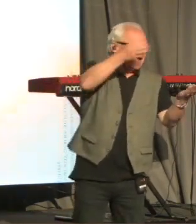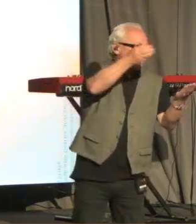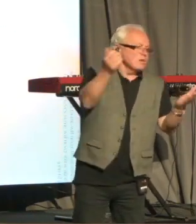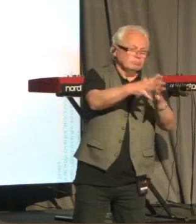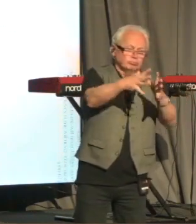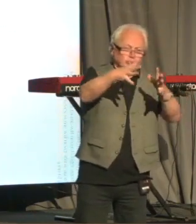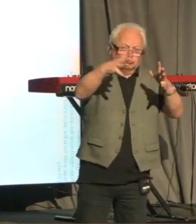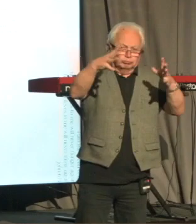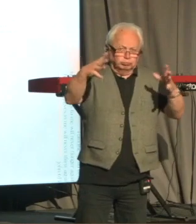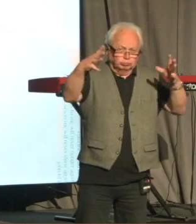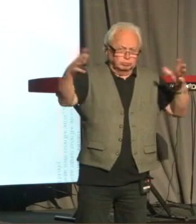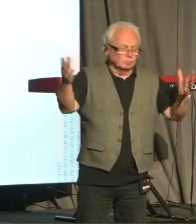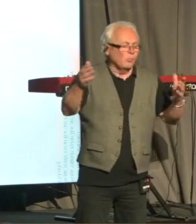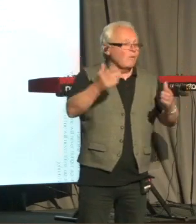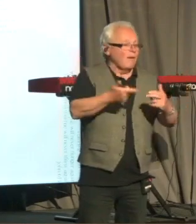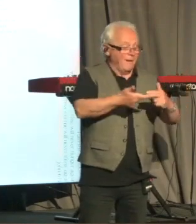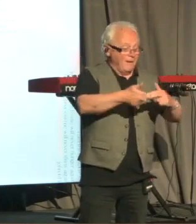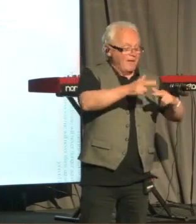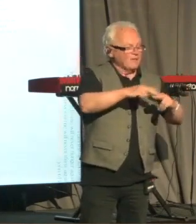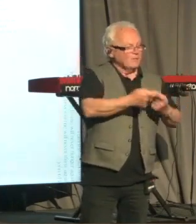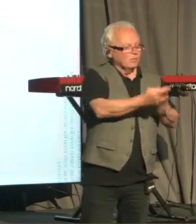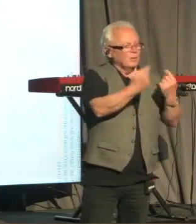him.